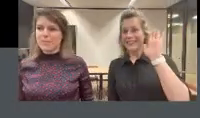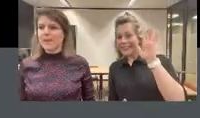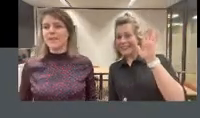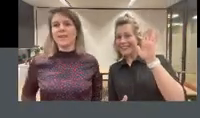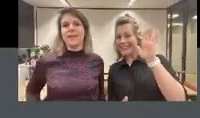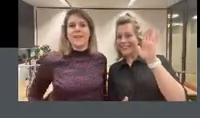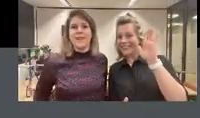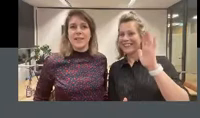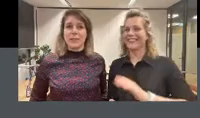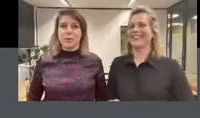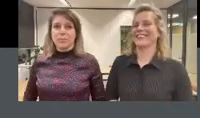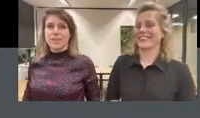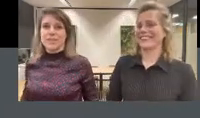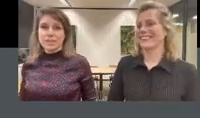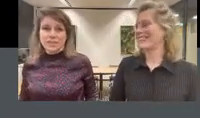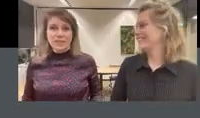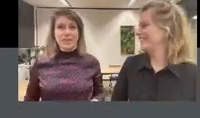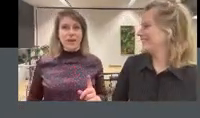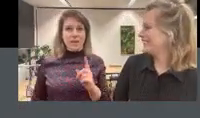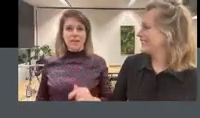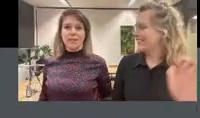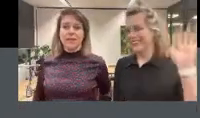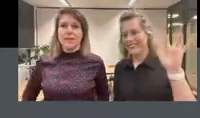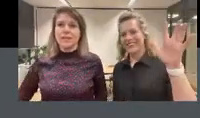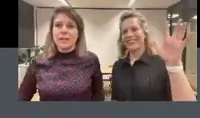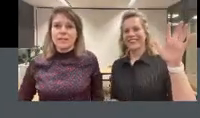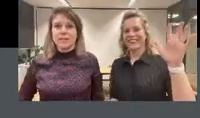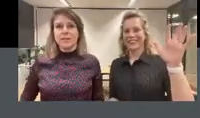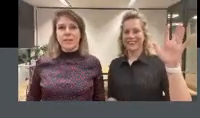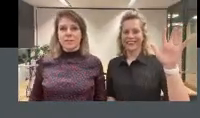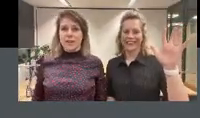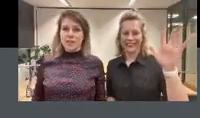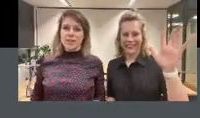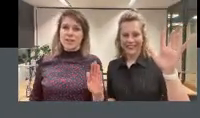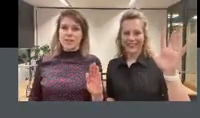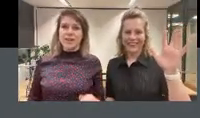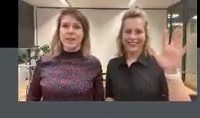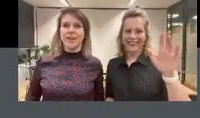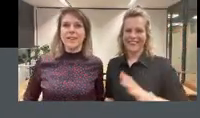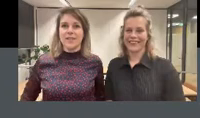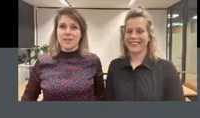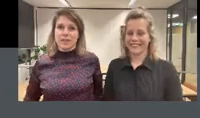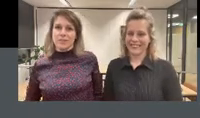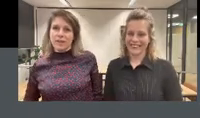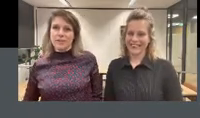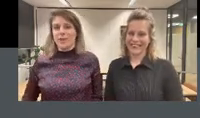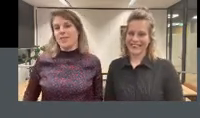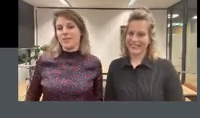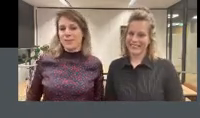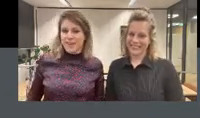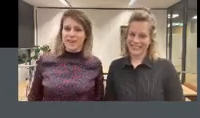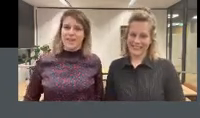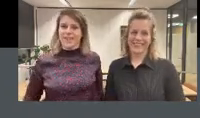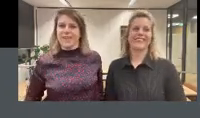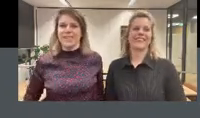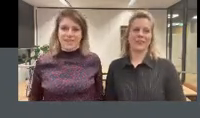small reminder, if the proposition is a fact, according to you, then raise your digital hand. And if it's a myth, you don't have to